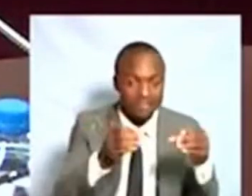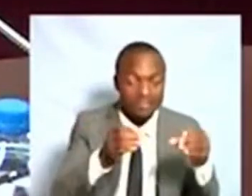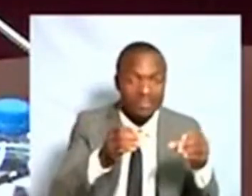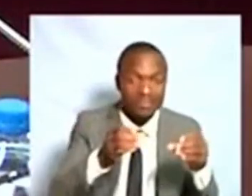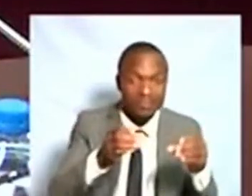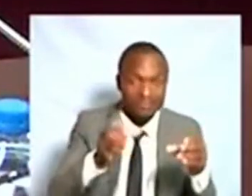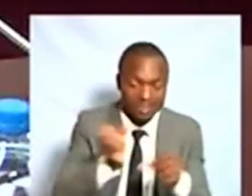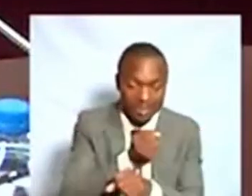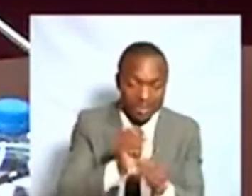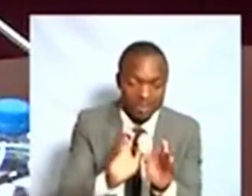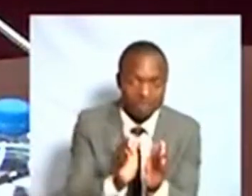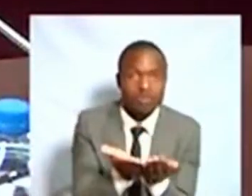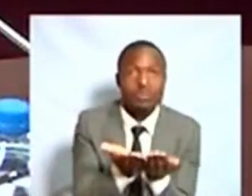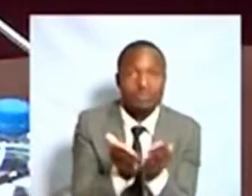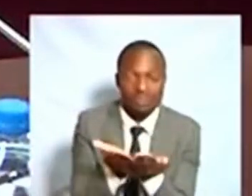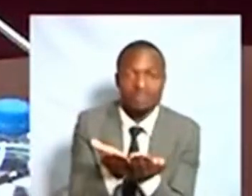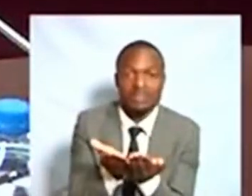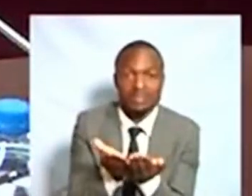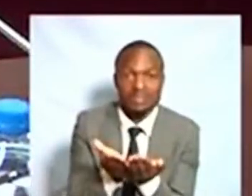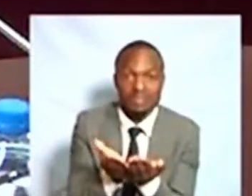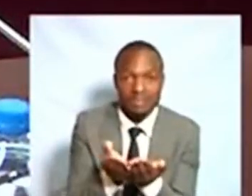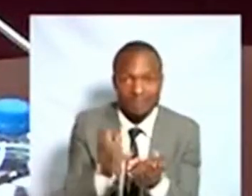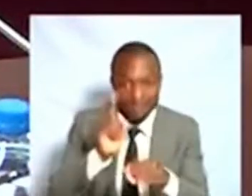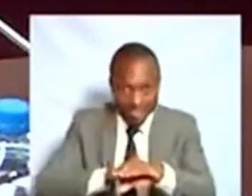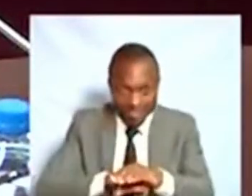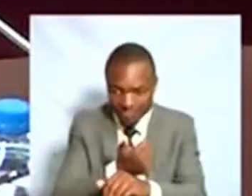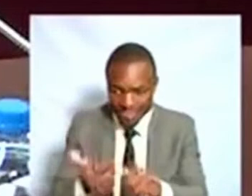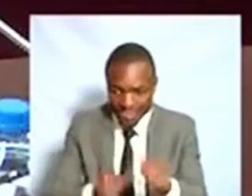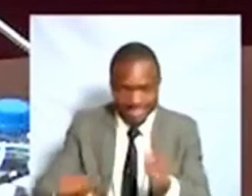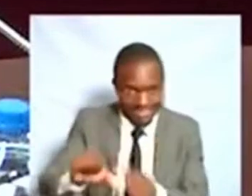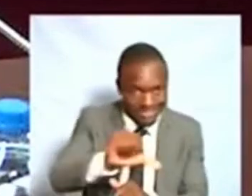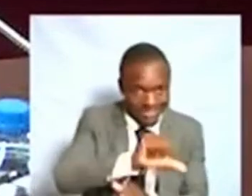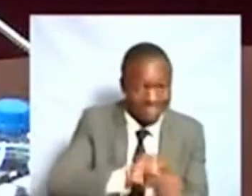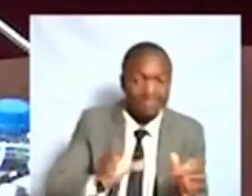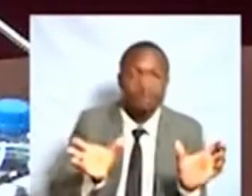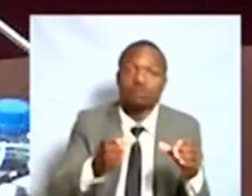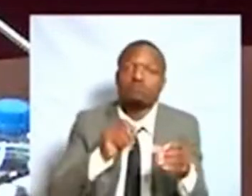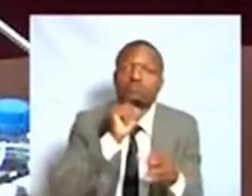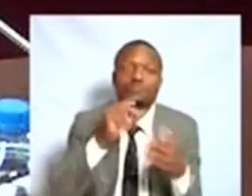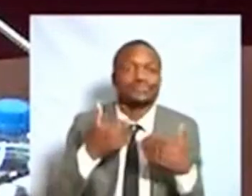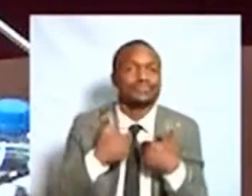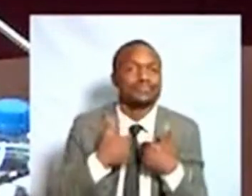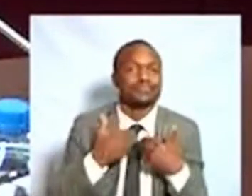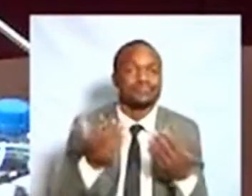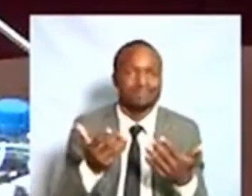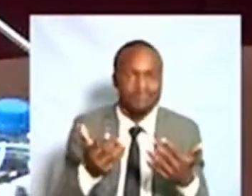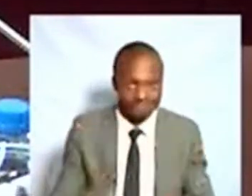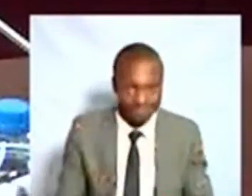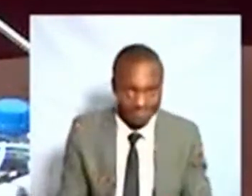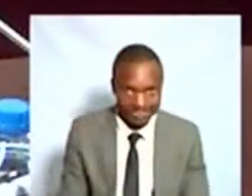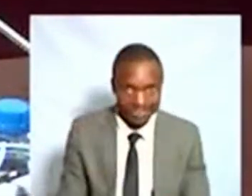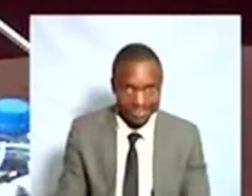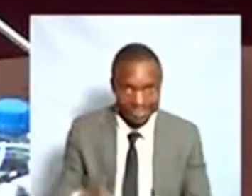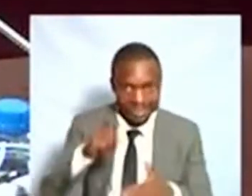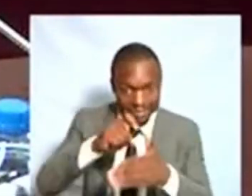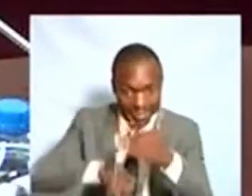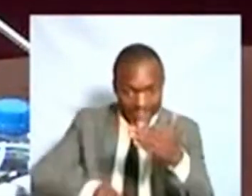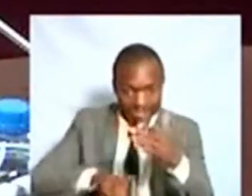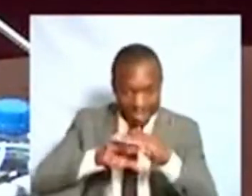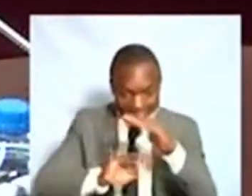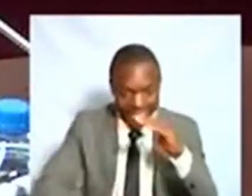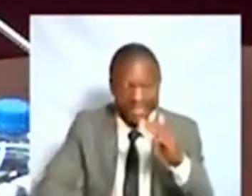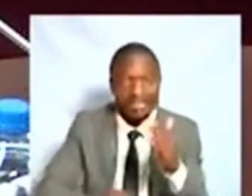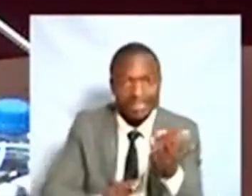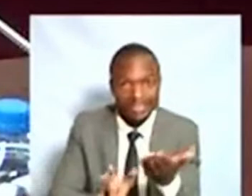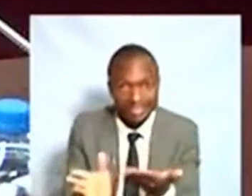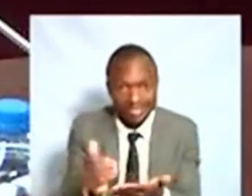books at the time when other surrounding councils did not have. Levies, under collection